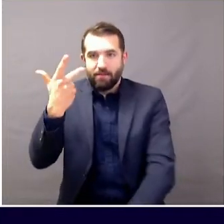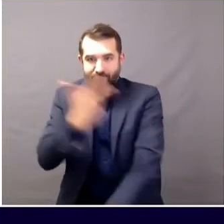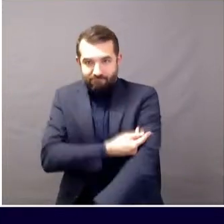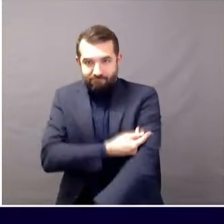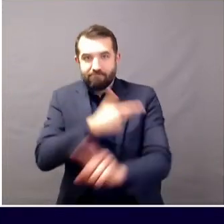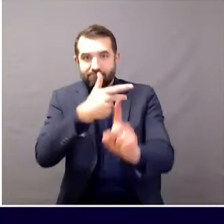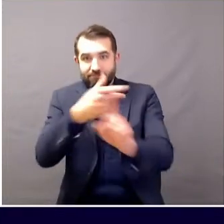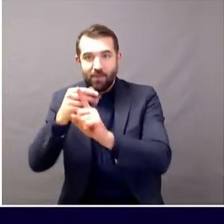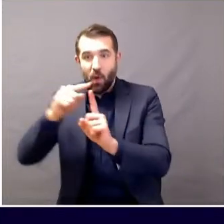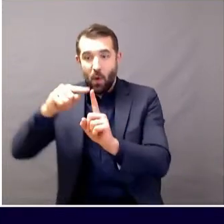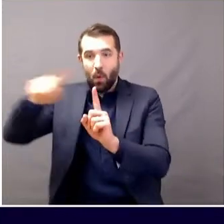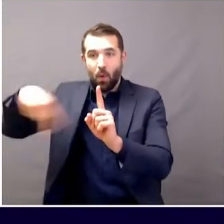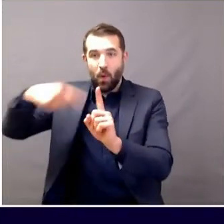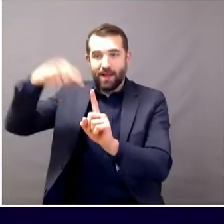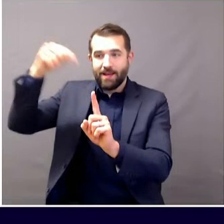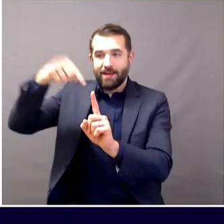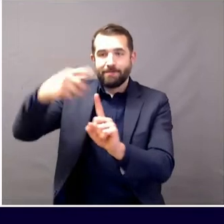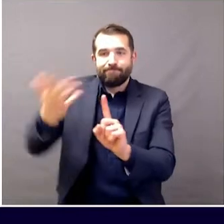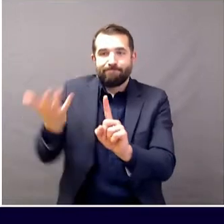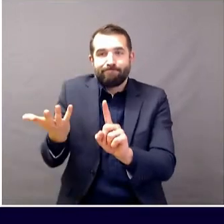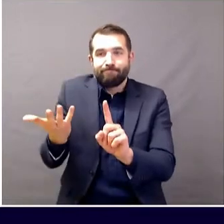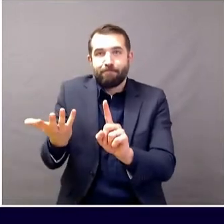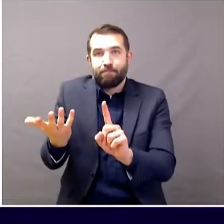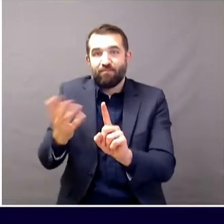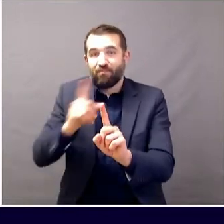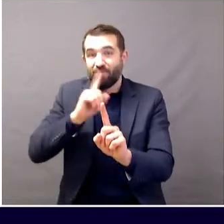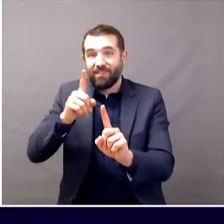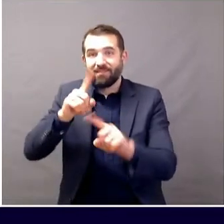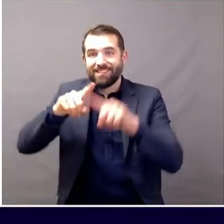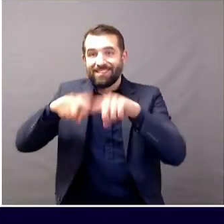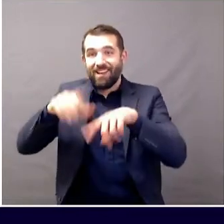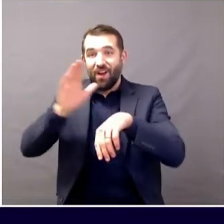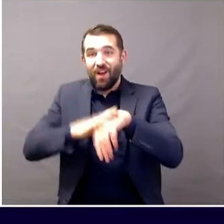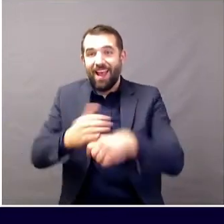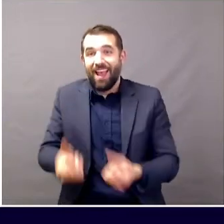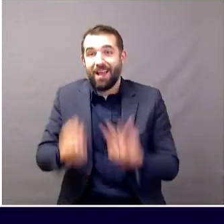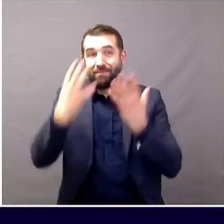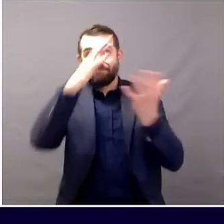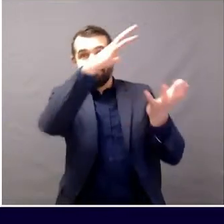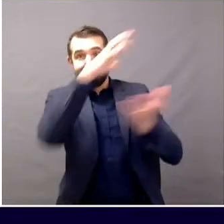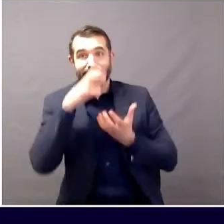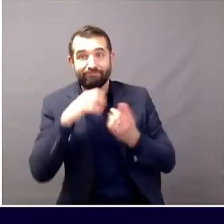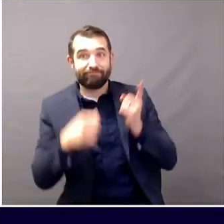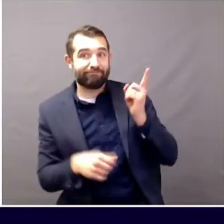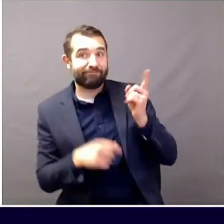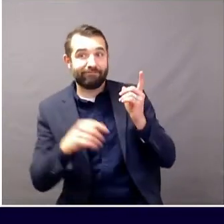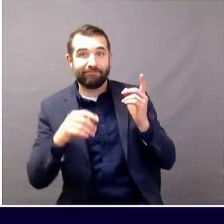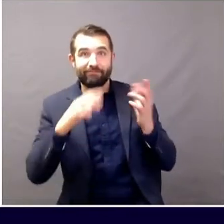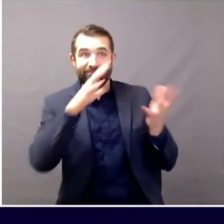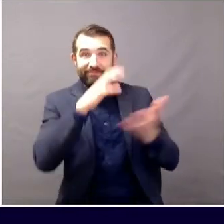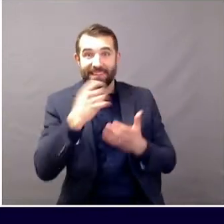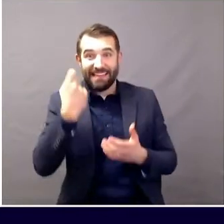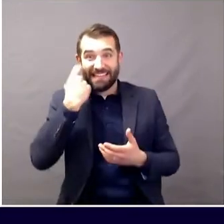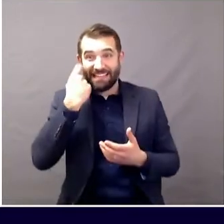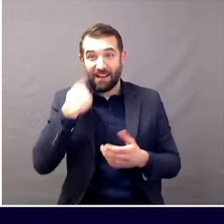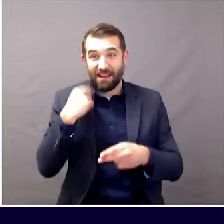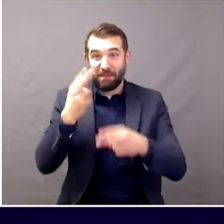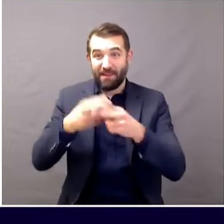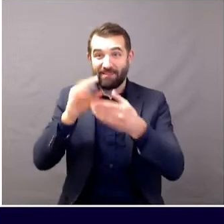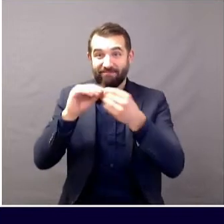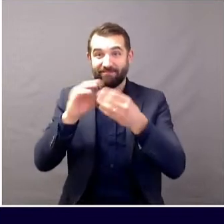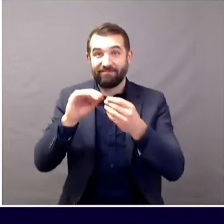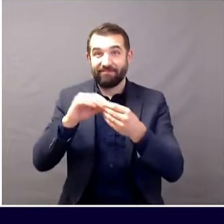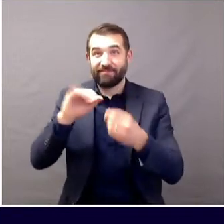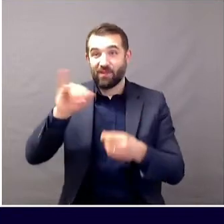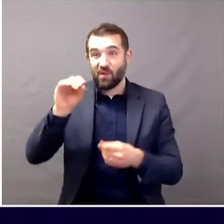really governed by how much vaccine we get. As you heard me just mention to Joe, our week 2 allocation was for